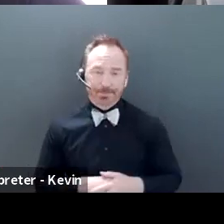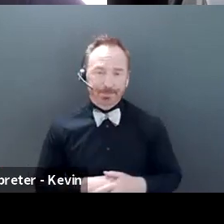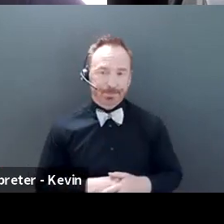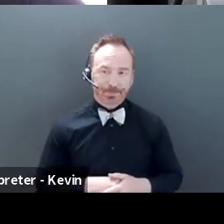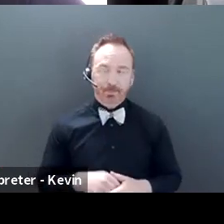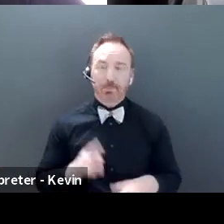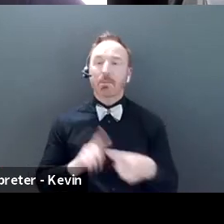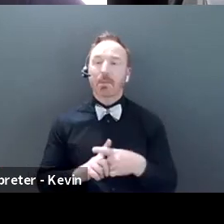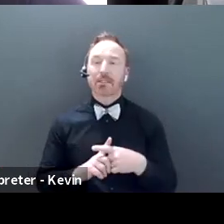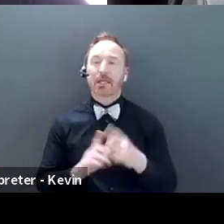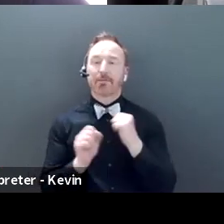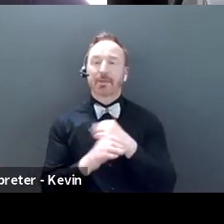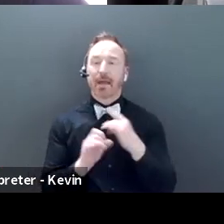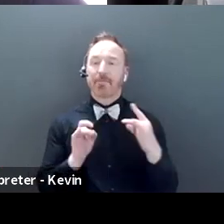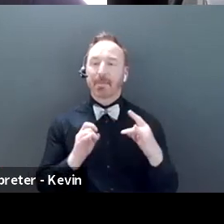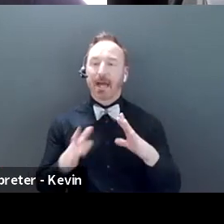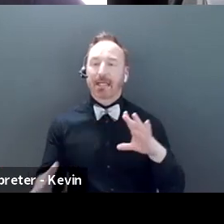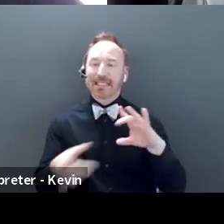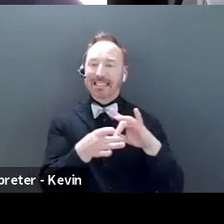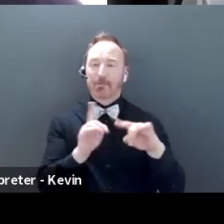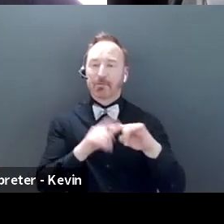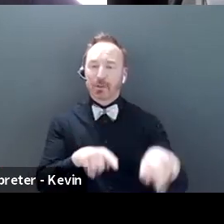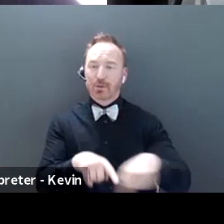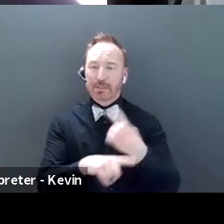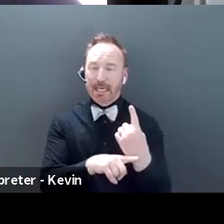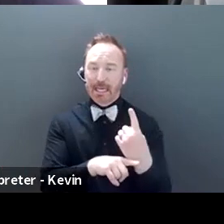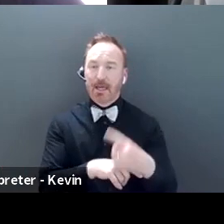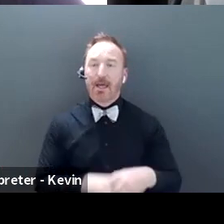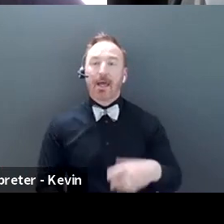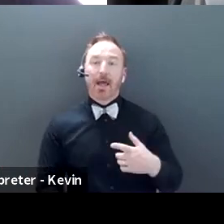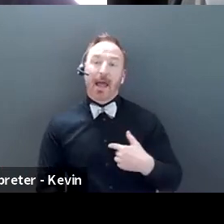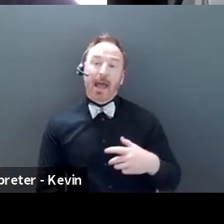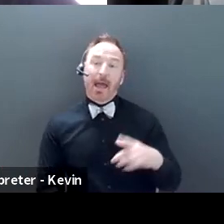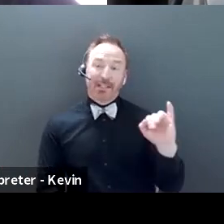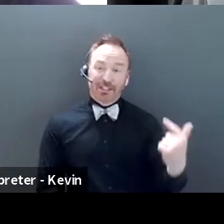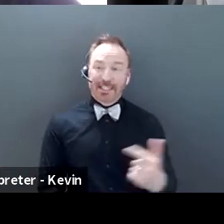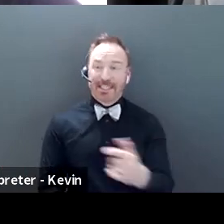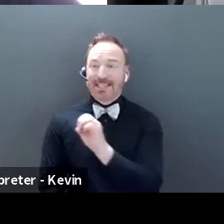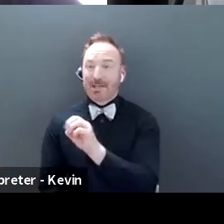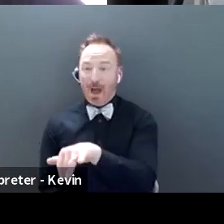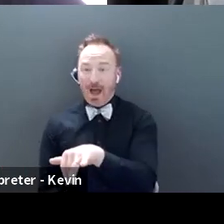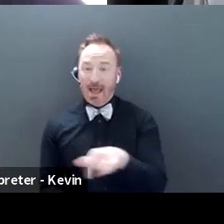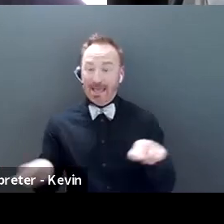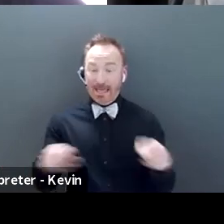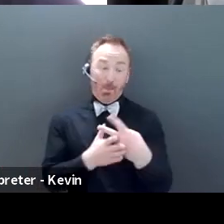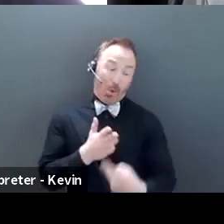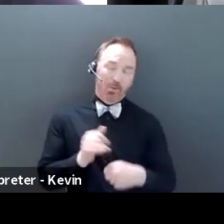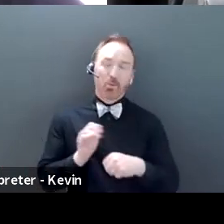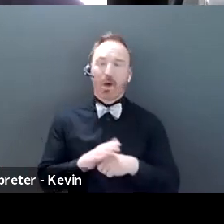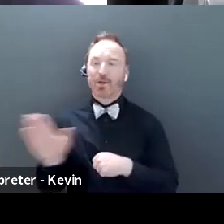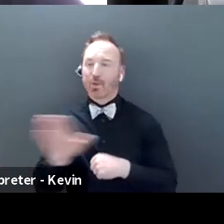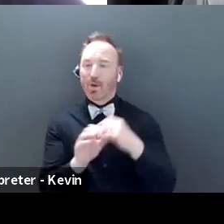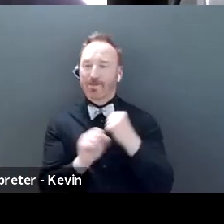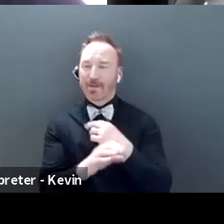feedback link for our session today. We at IG and EY would very much appreciate your feedback from our session today. There's also an option on